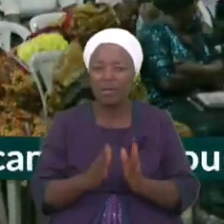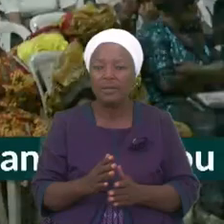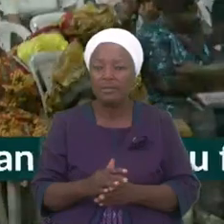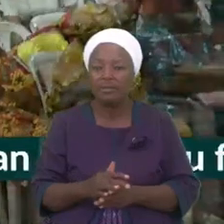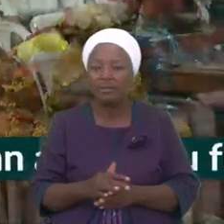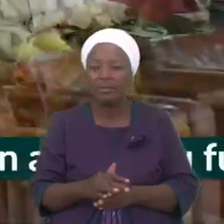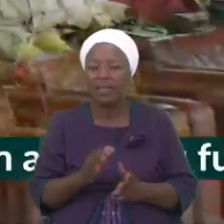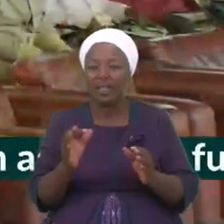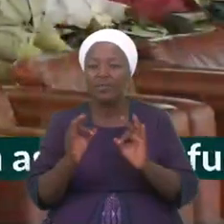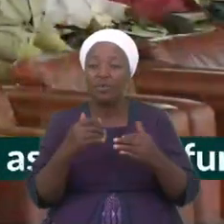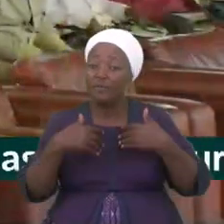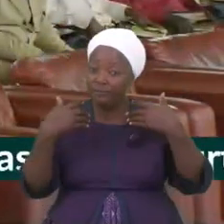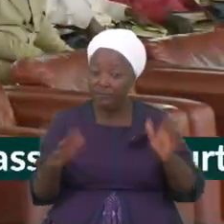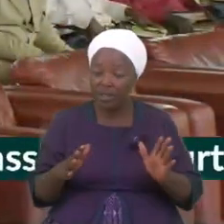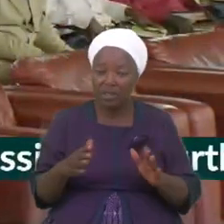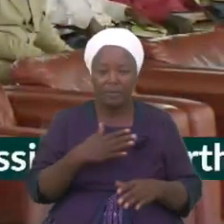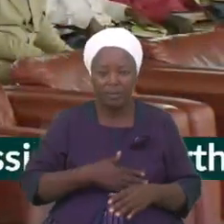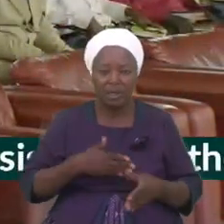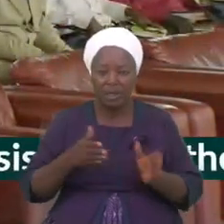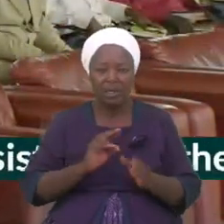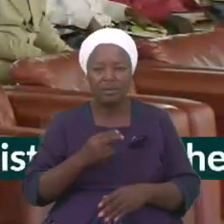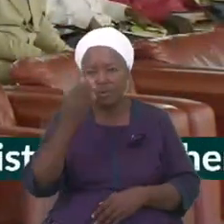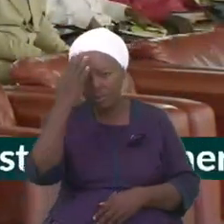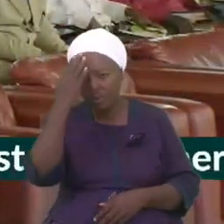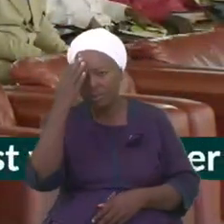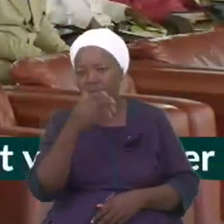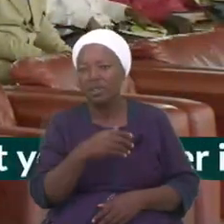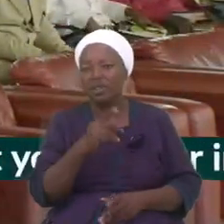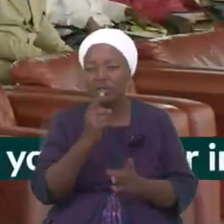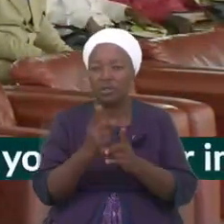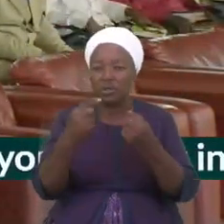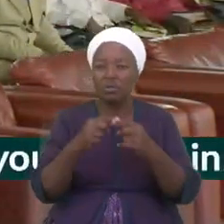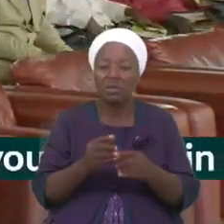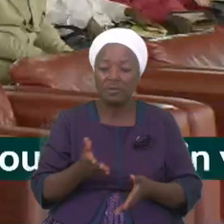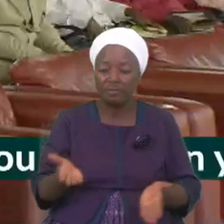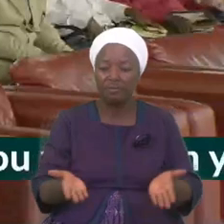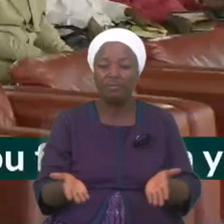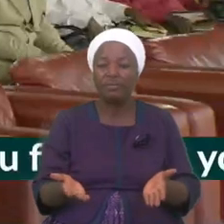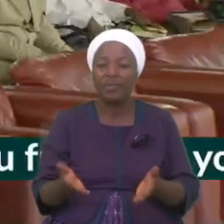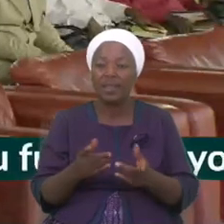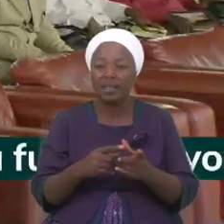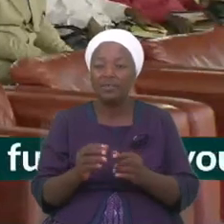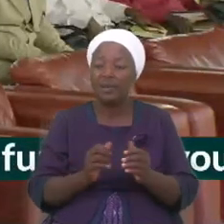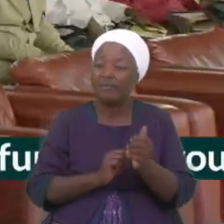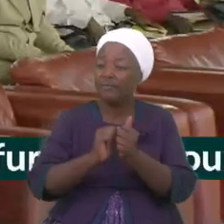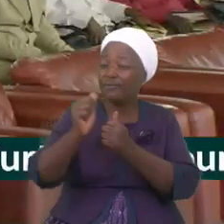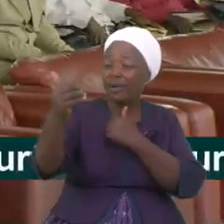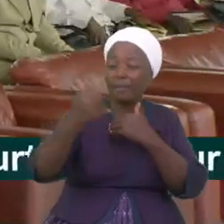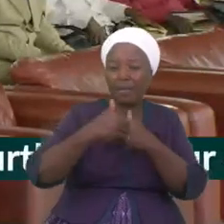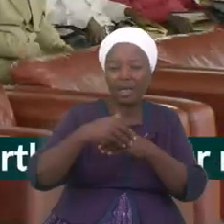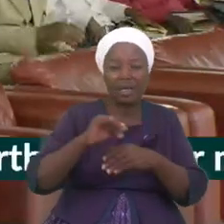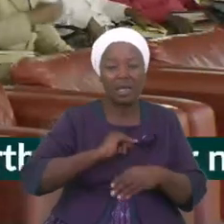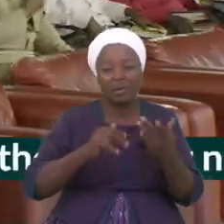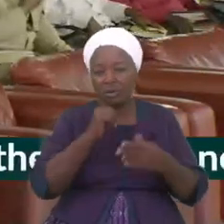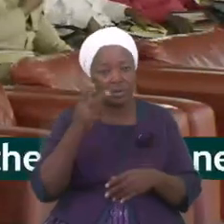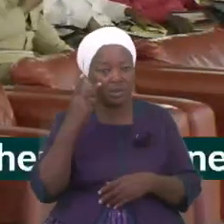you are finished, can you wave your flag? Or you just come to the front. If you are far back, I may not see you. Can you